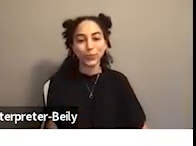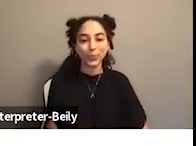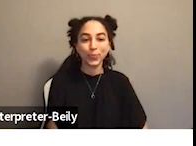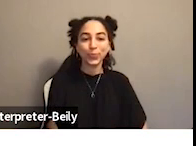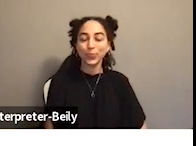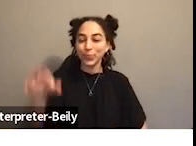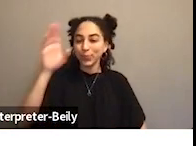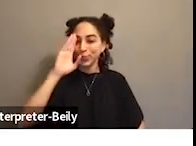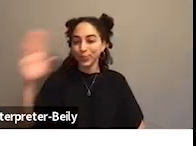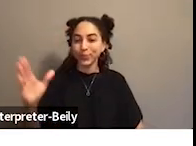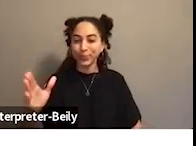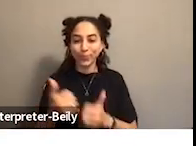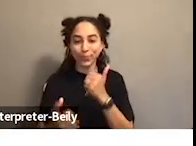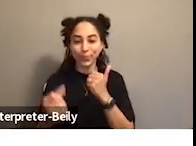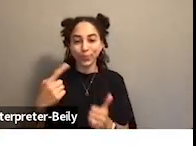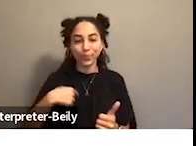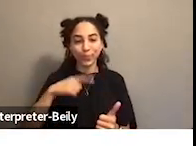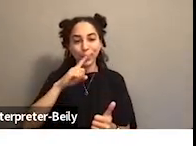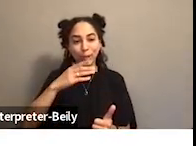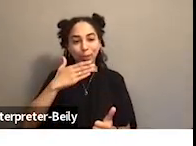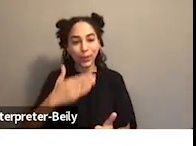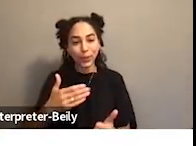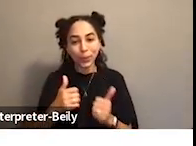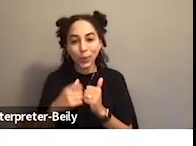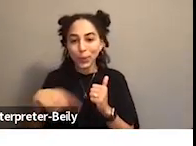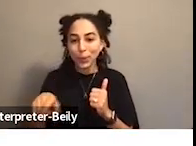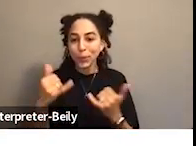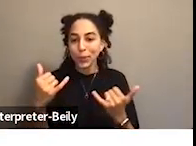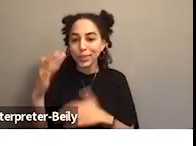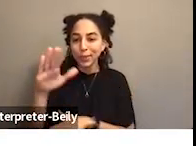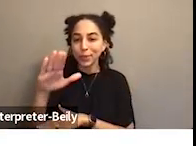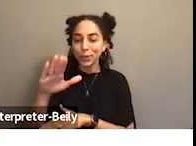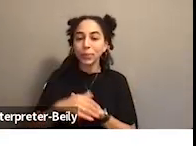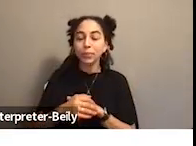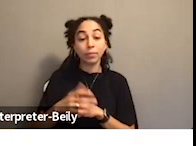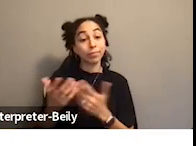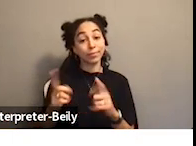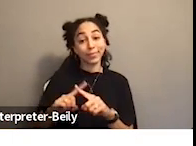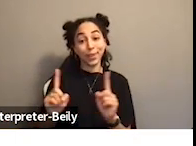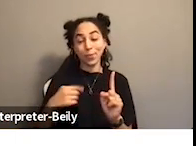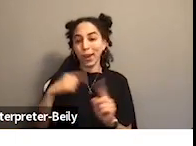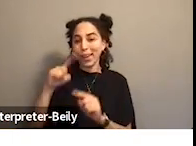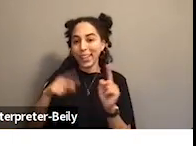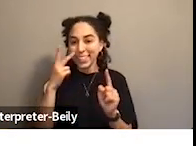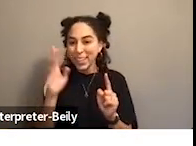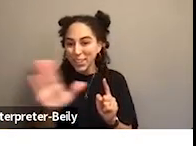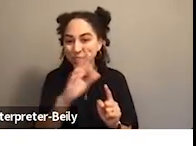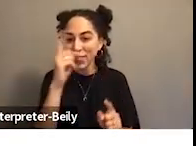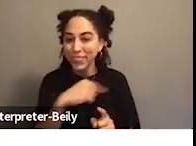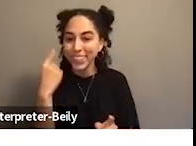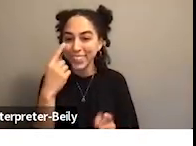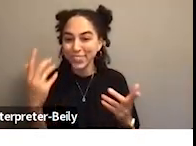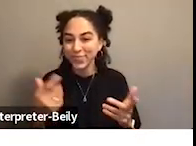Hi, everyone. It's good to be here with you this afternoon. It's different because I can't see your faces, but